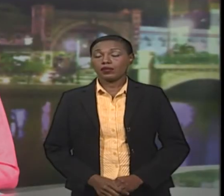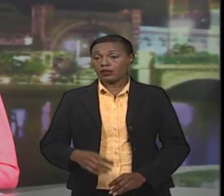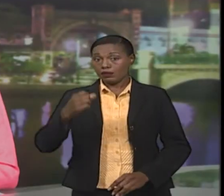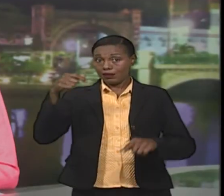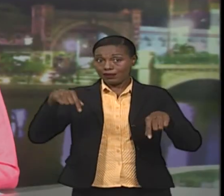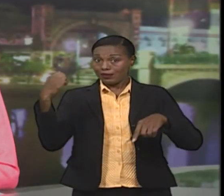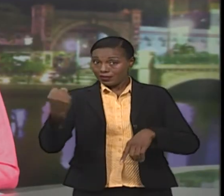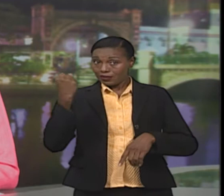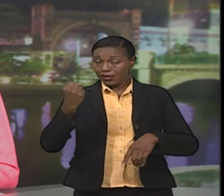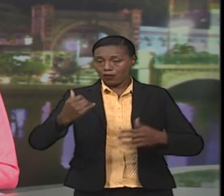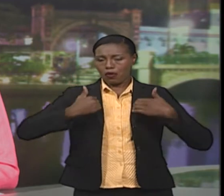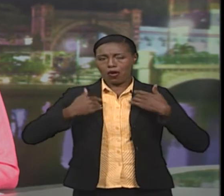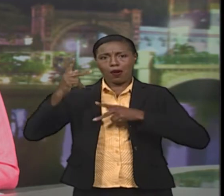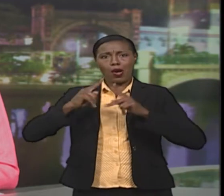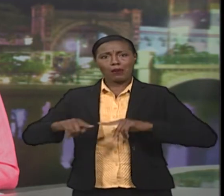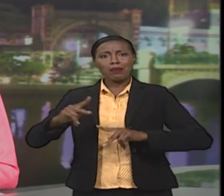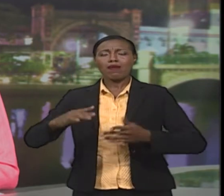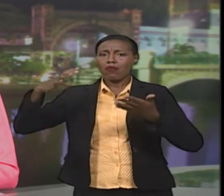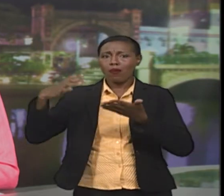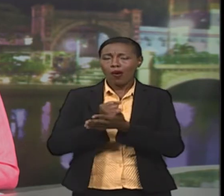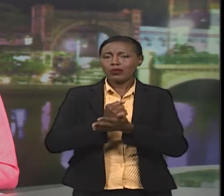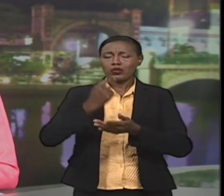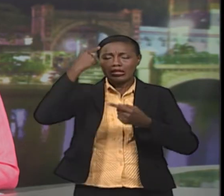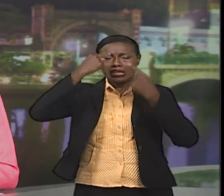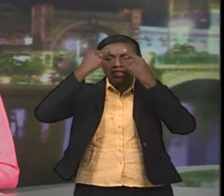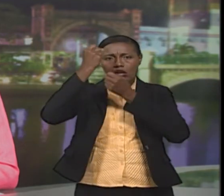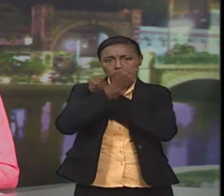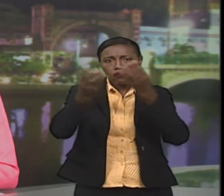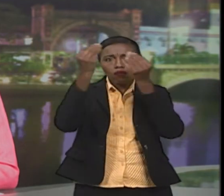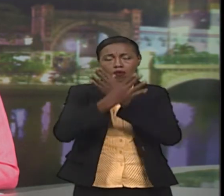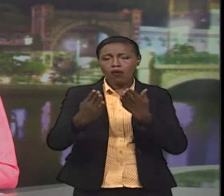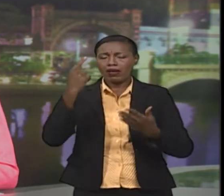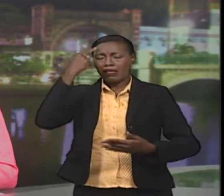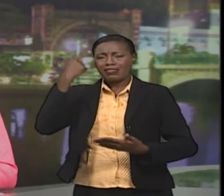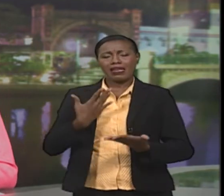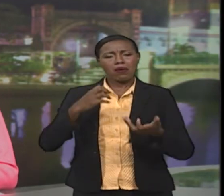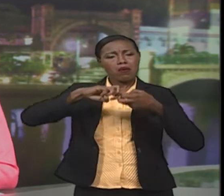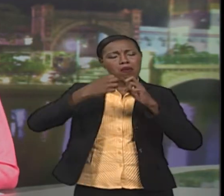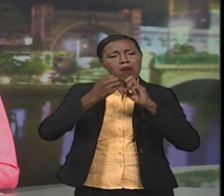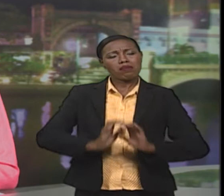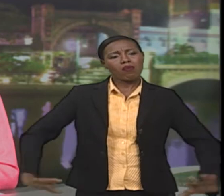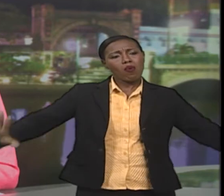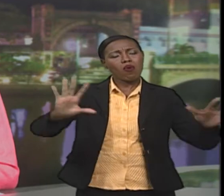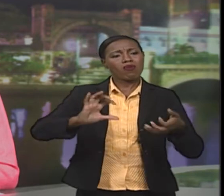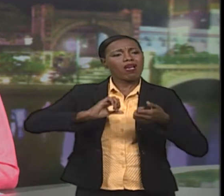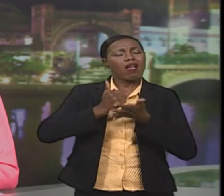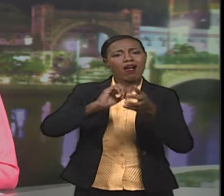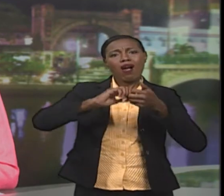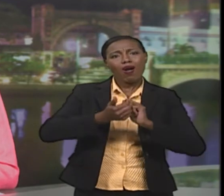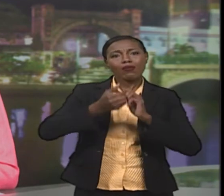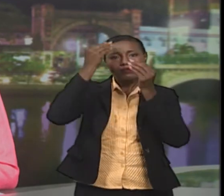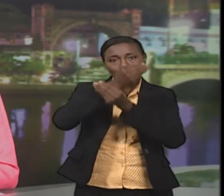Come Saturday, young people will have a chance to speak their mind and offer solutions to the issues plaguing society. This as a